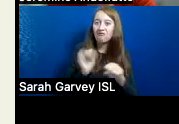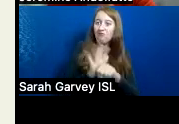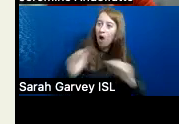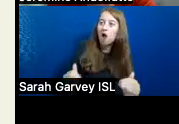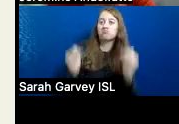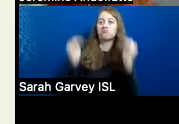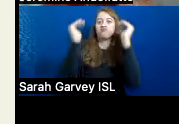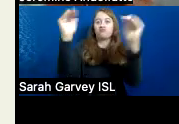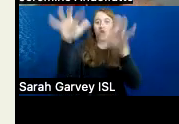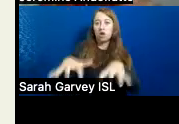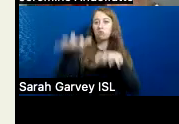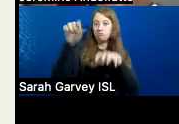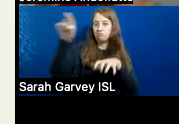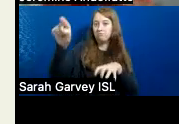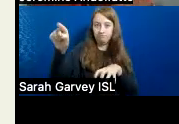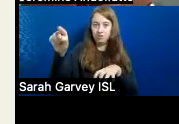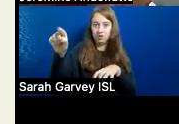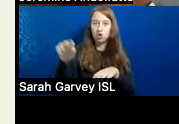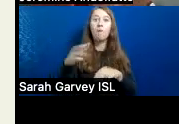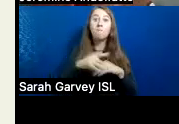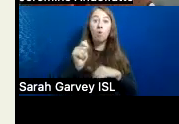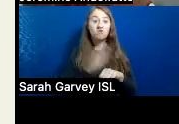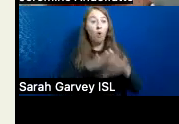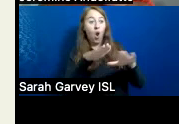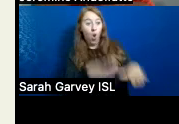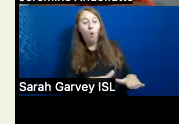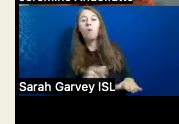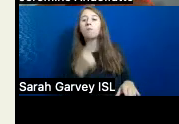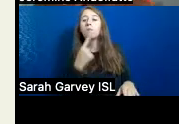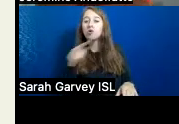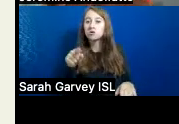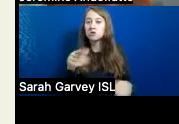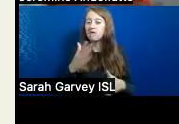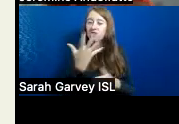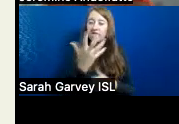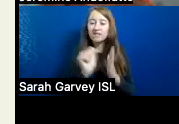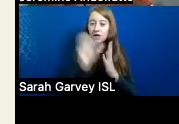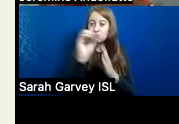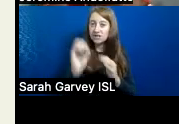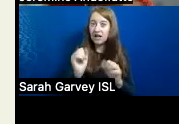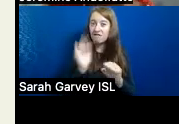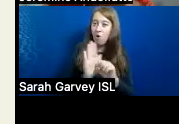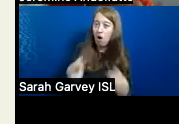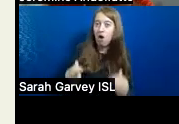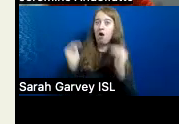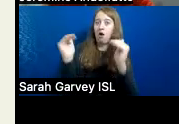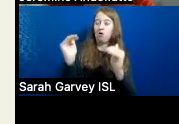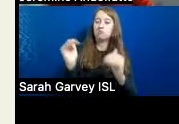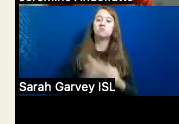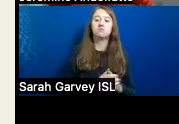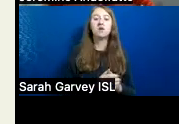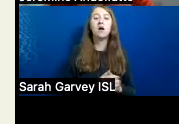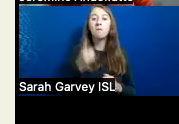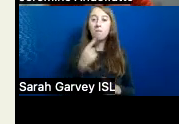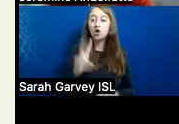the European Women's Lobby believes that quotas, binding quotas, is one of the most effective tools to